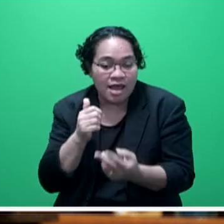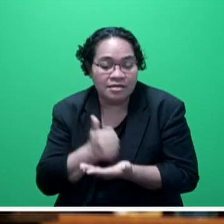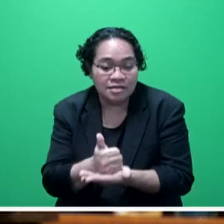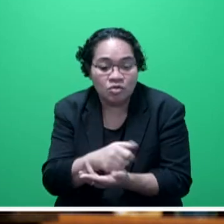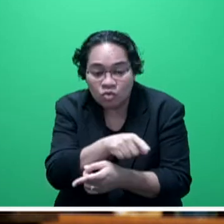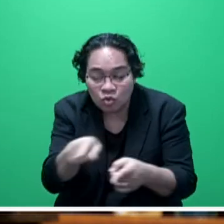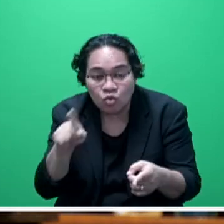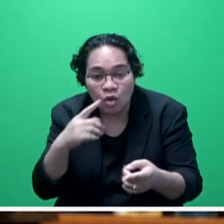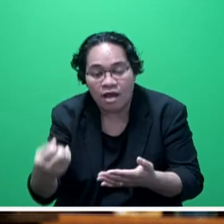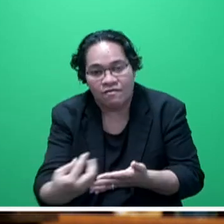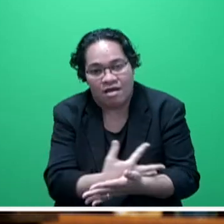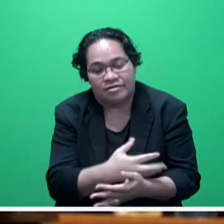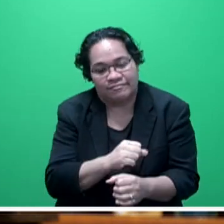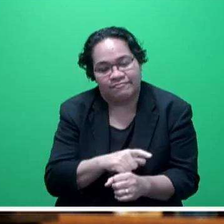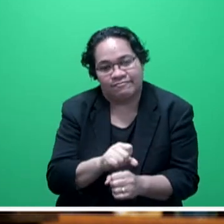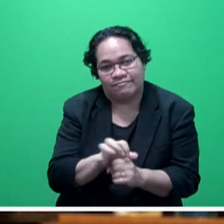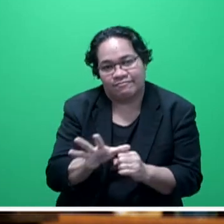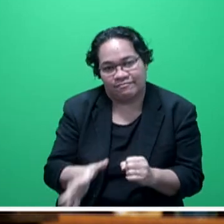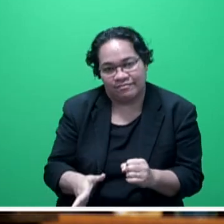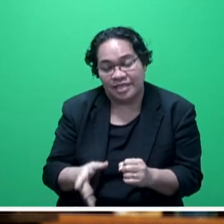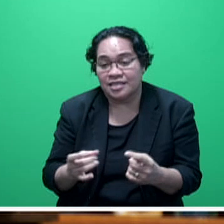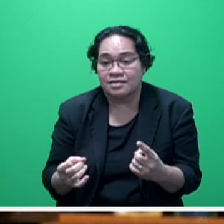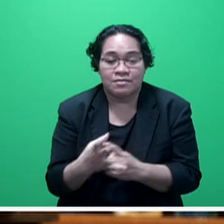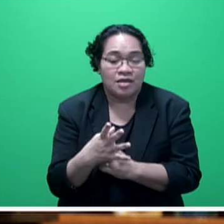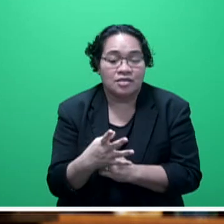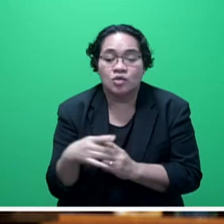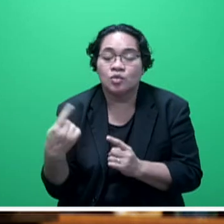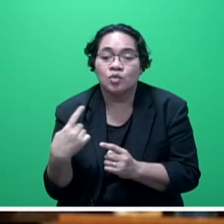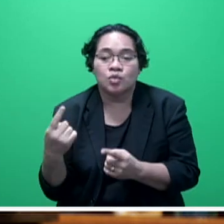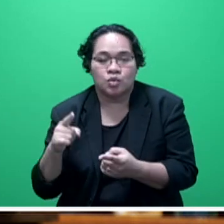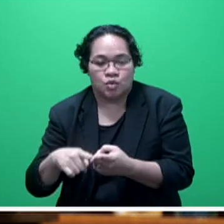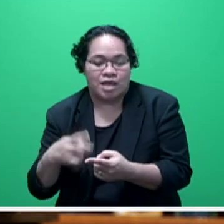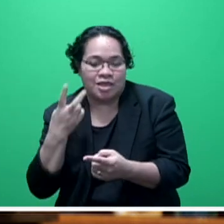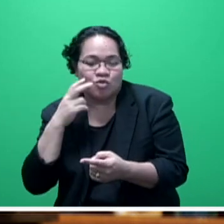are impacted by this pandemic, especially in the tourism sector.